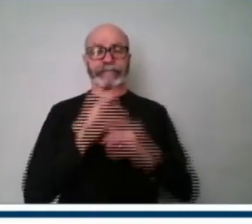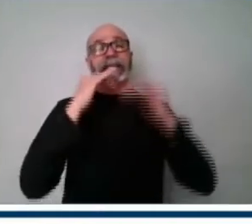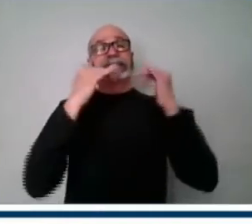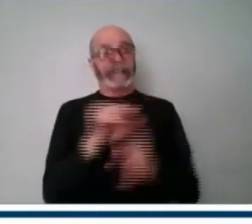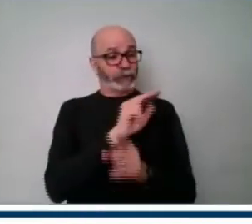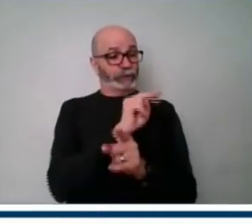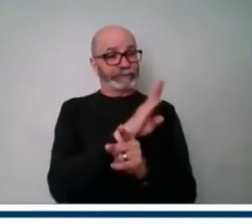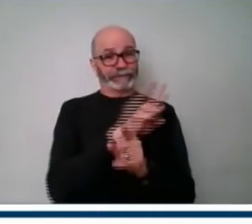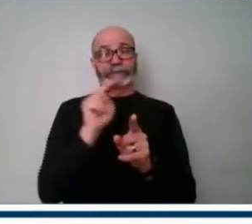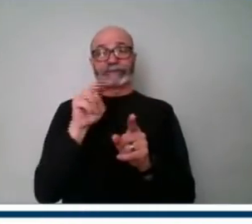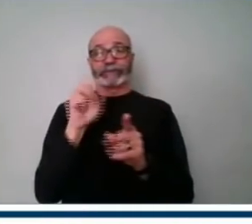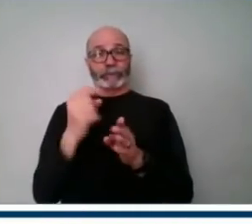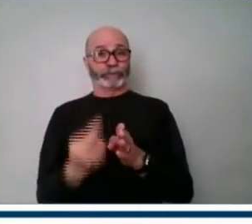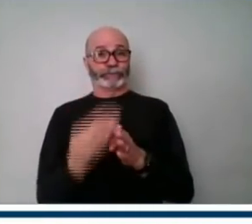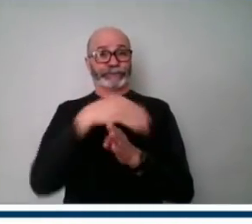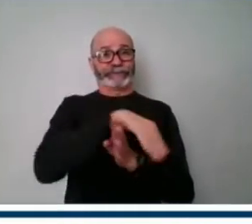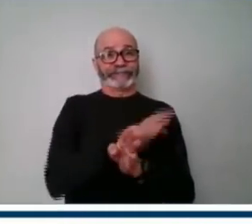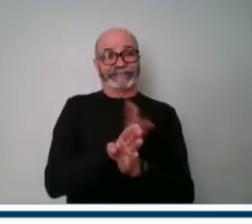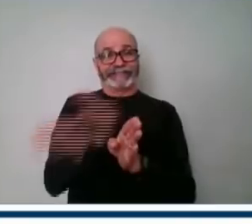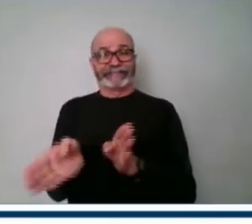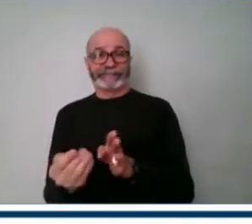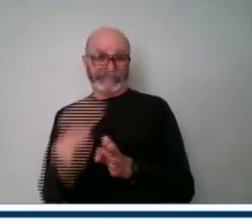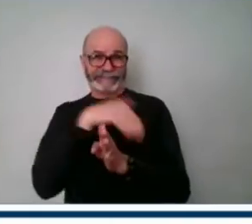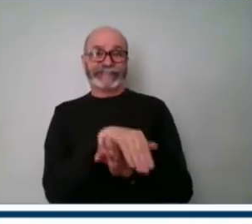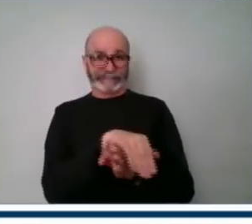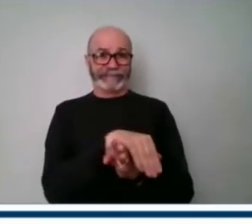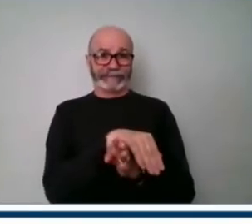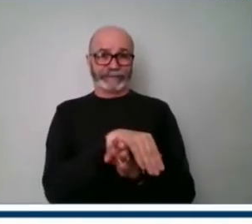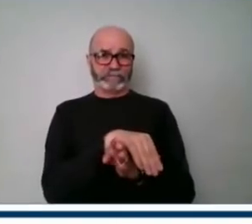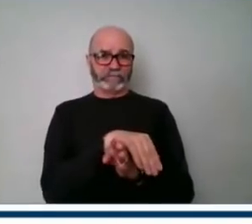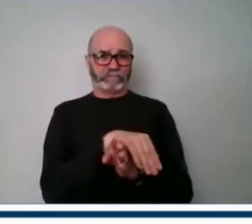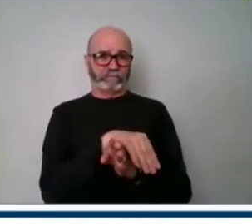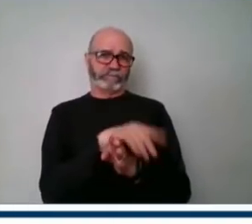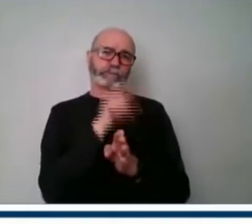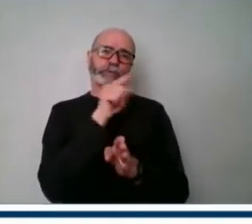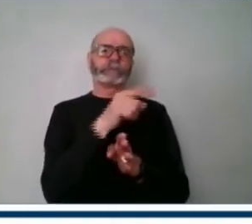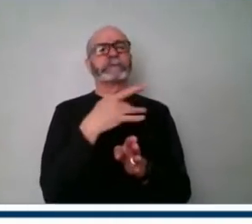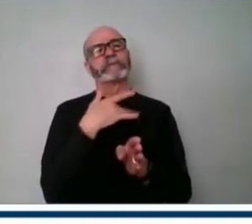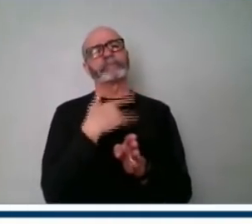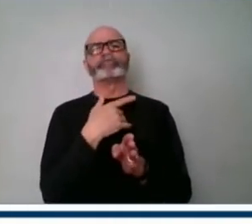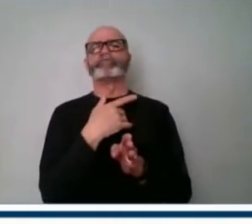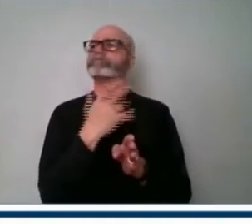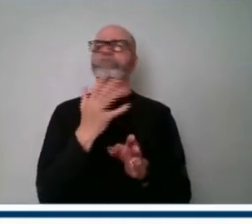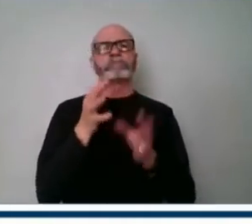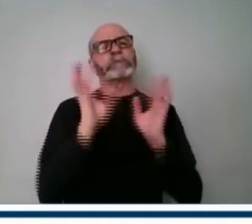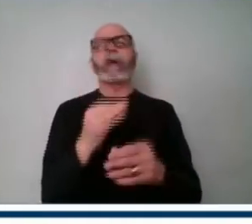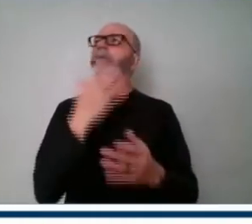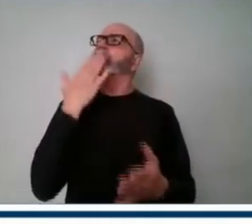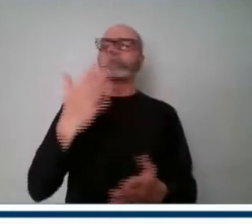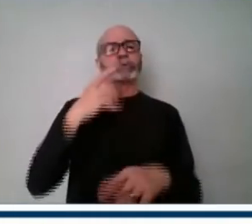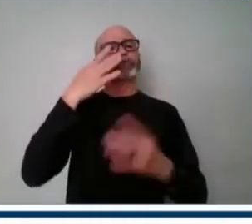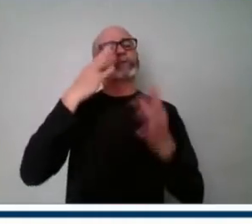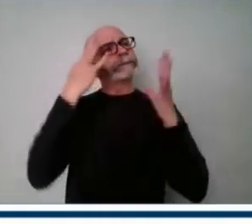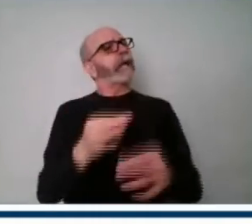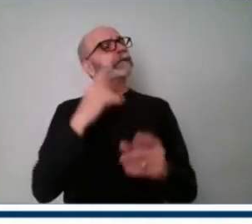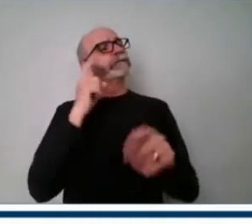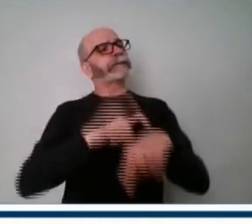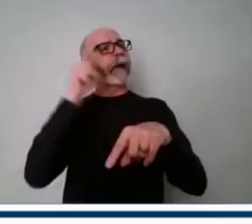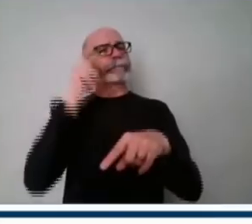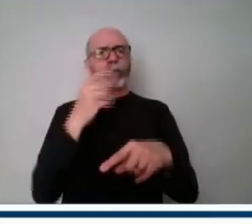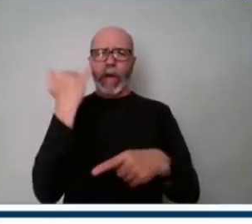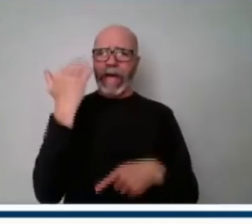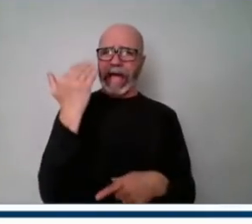or less than that from the Atlantic bubble, so why is now the right time? Certainly, I think New Brunswick is doing very well,